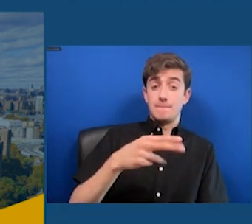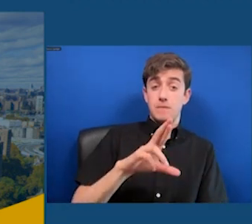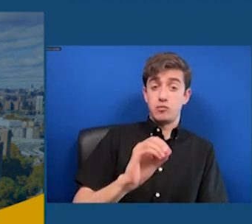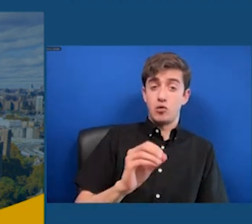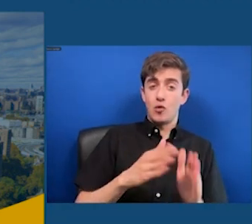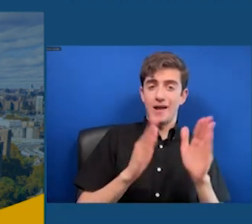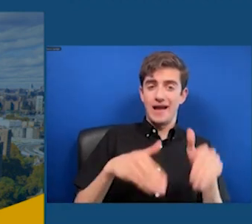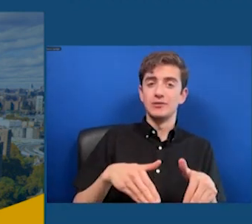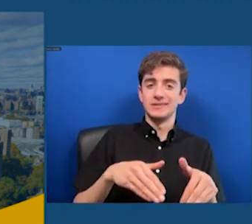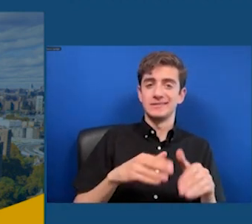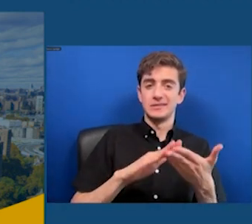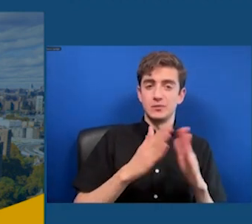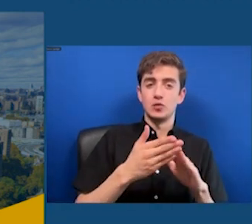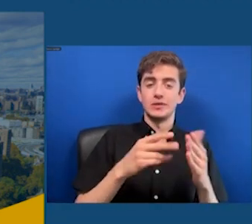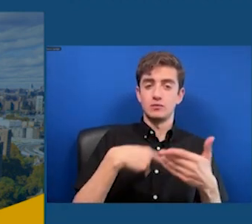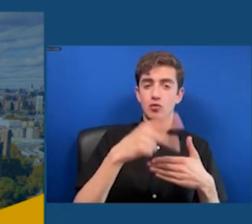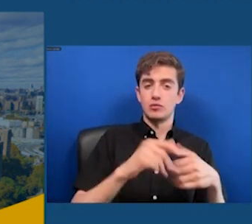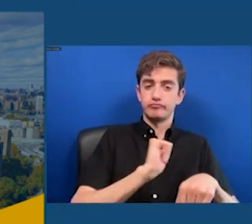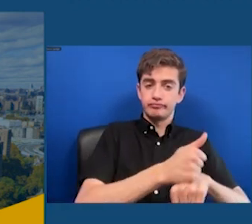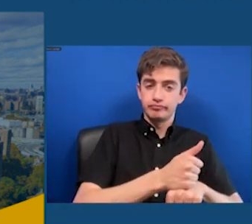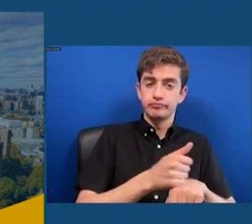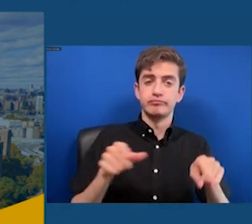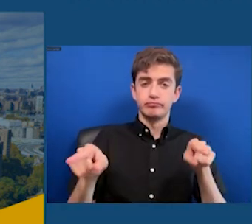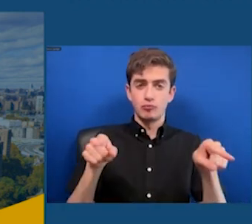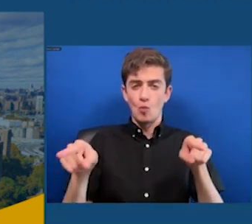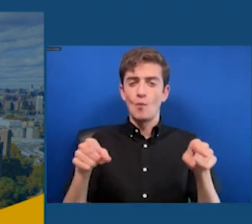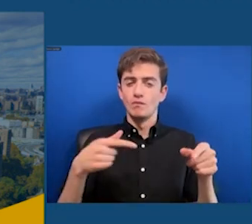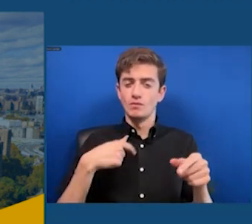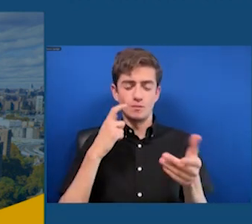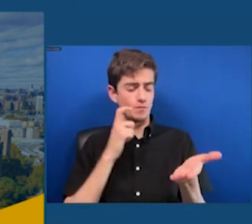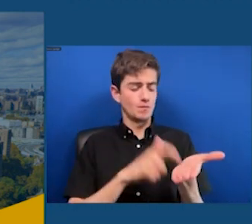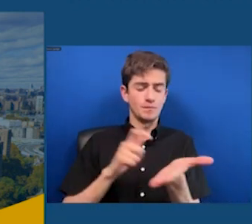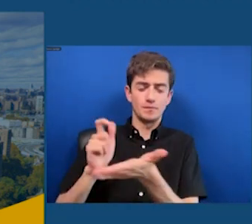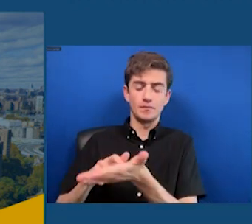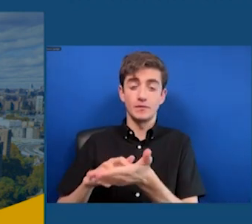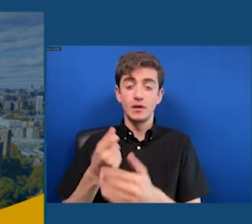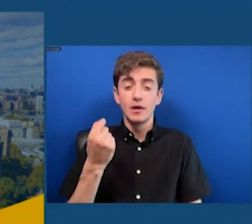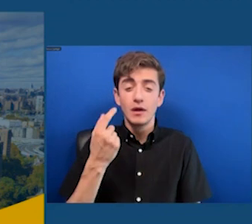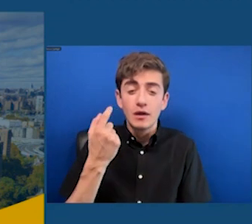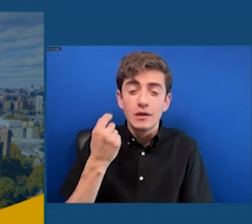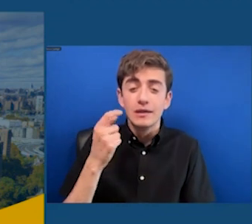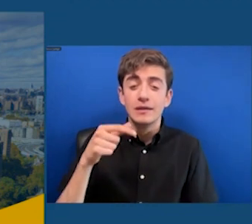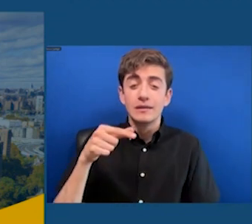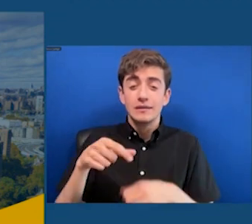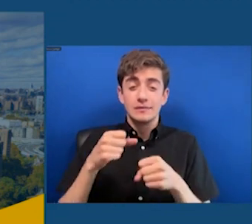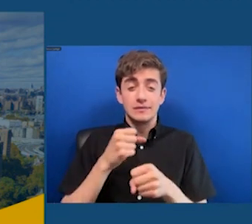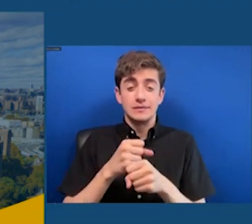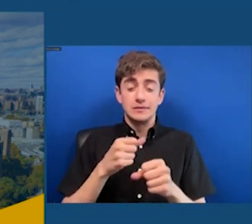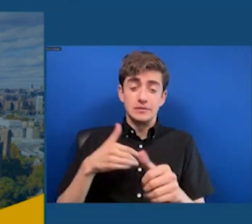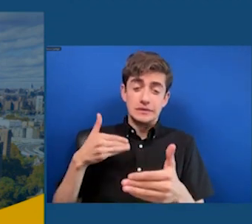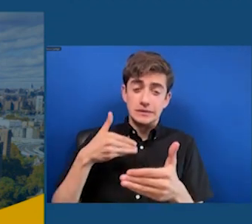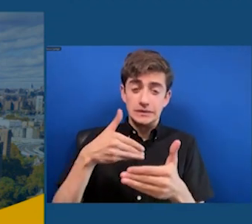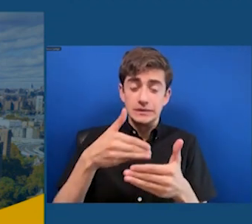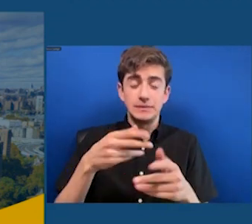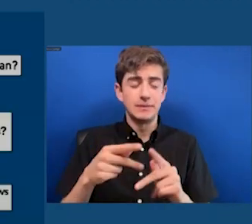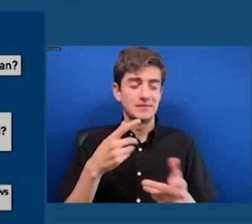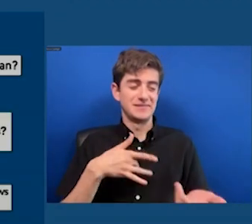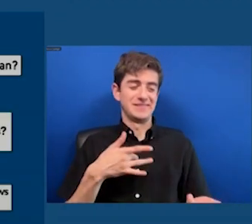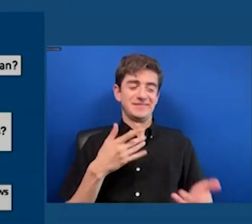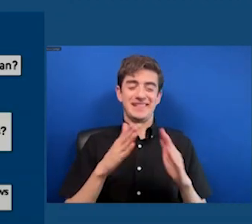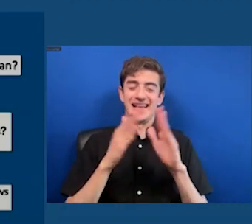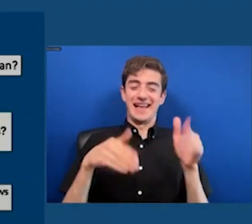rolled around, a lot of people thought a housing deal was a non-starter. Many predicted that